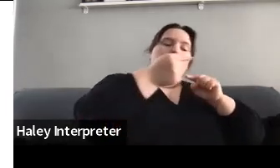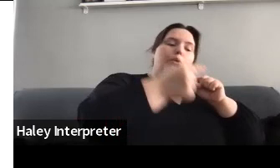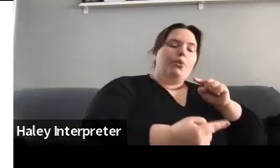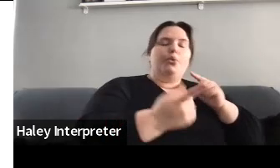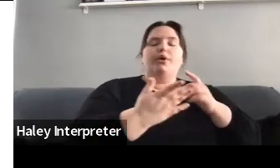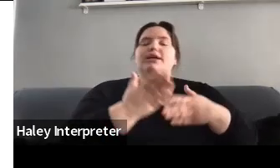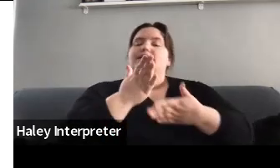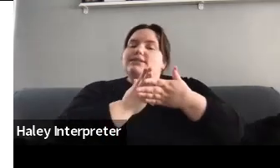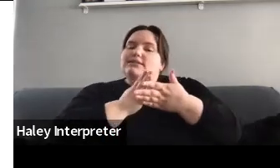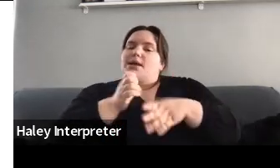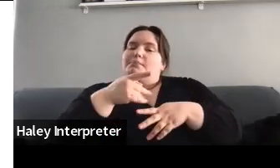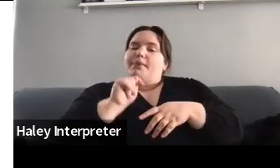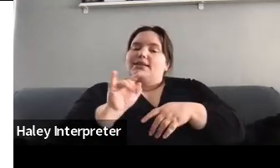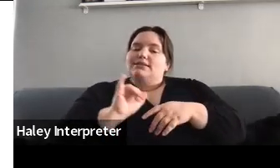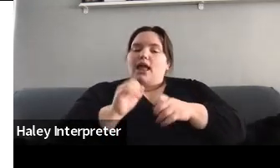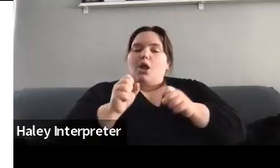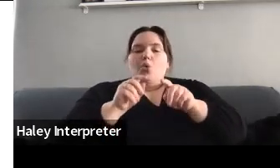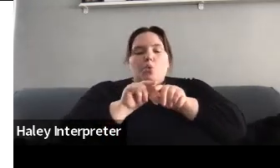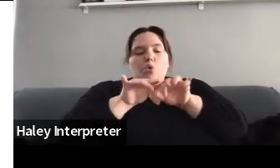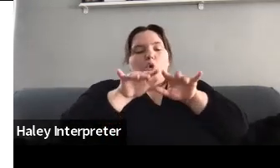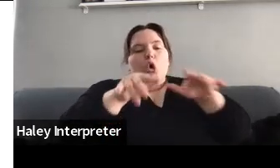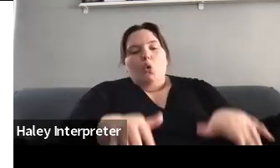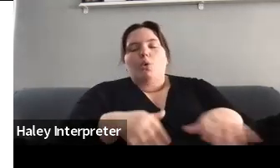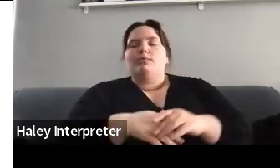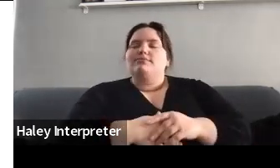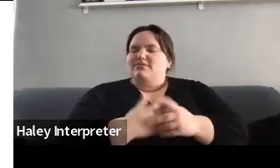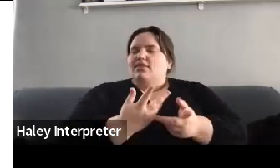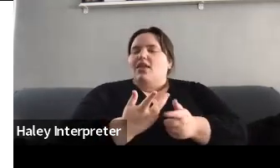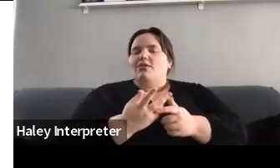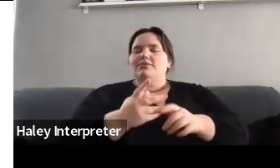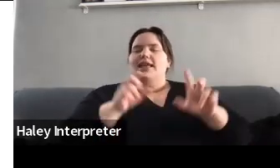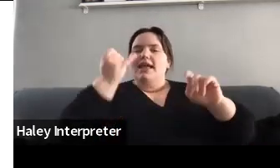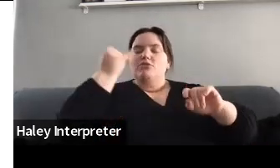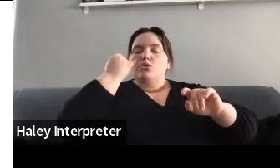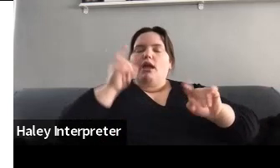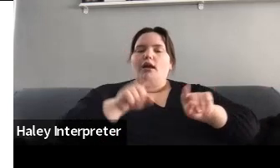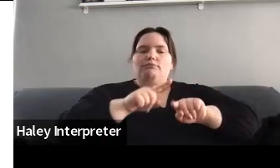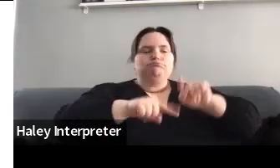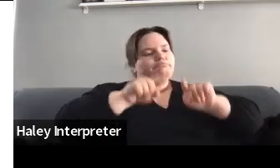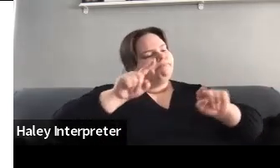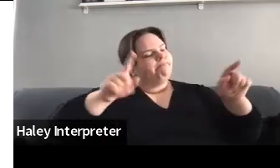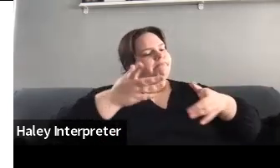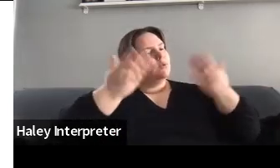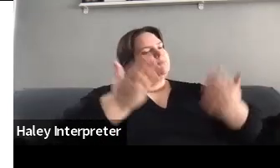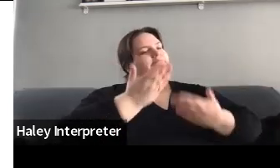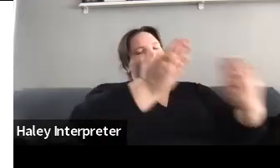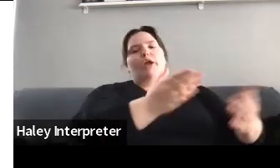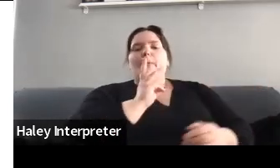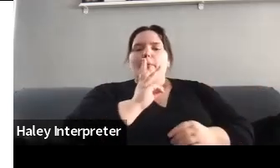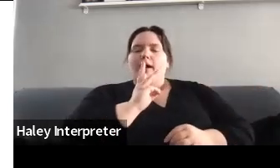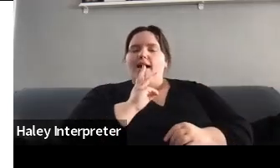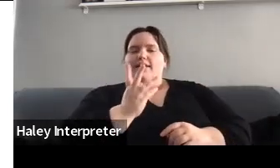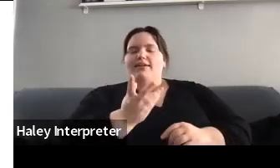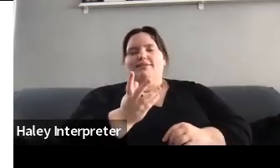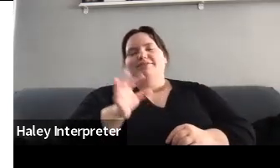variety of ways that we can present water in watering bowls to pets are especially cats are helpful